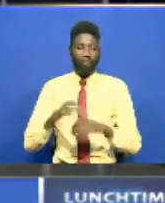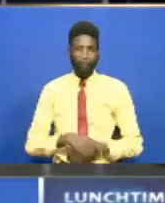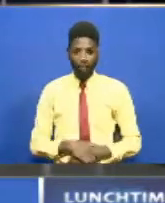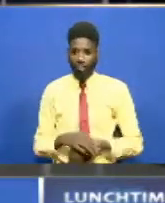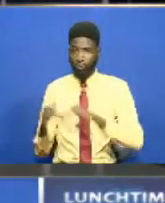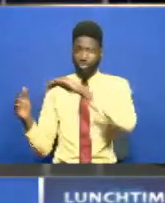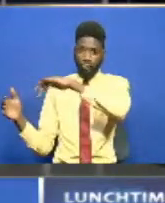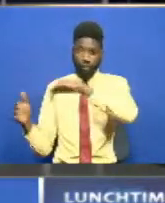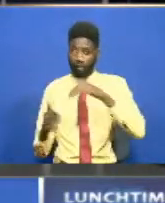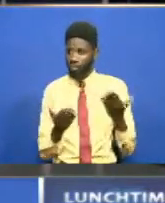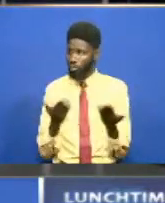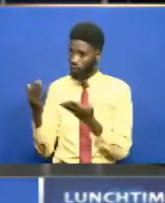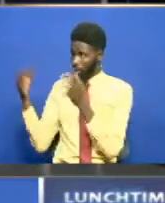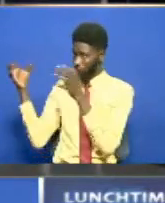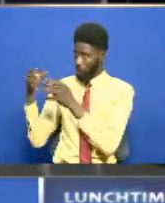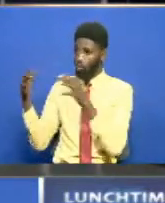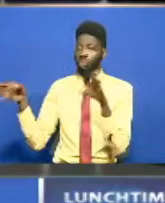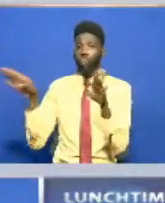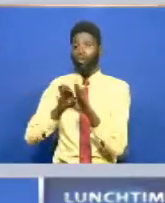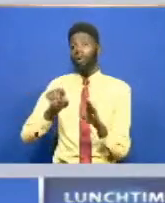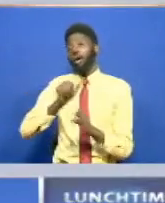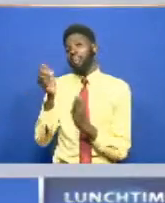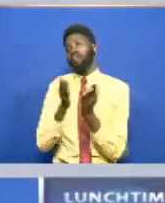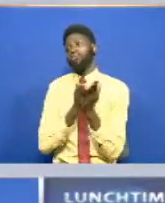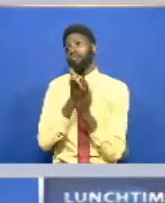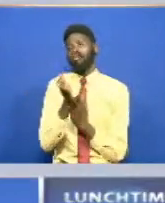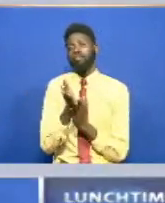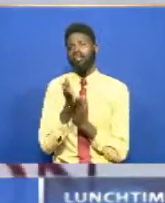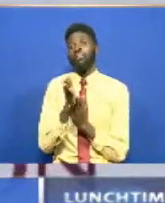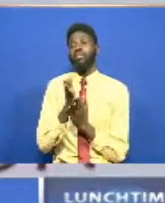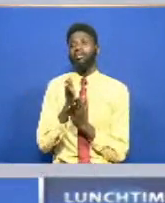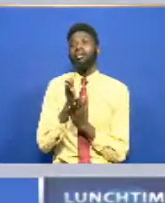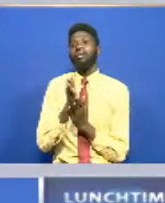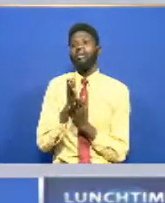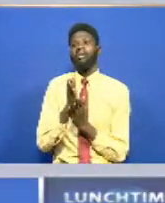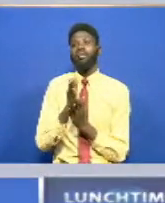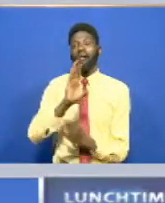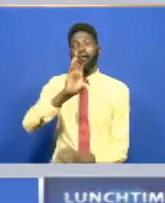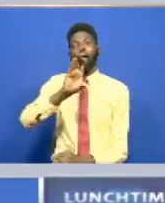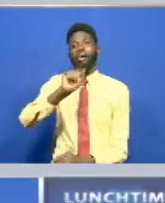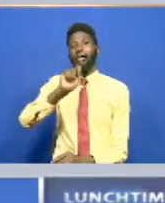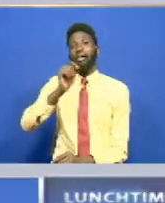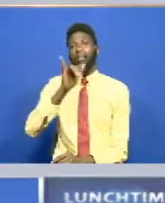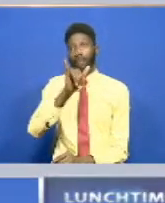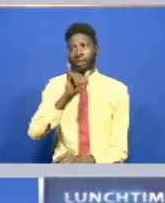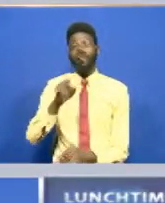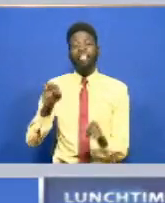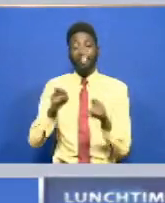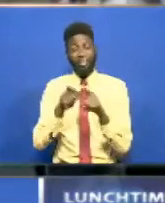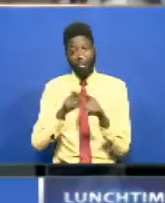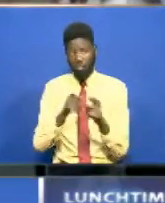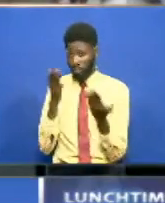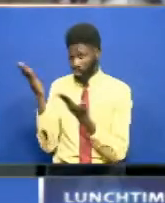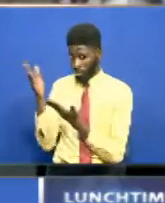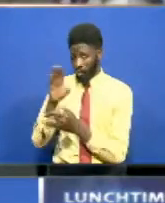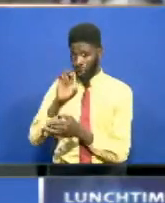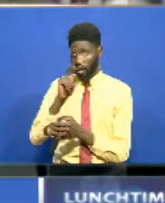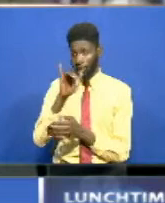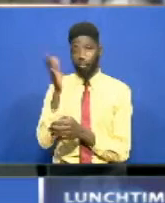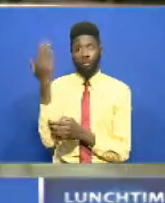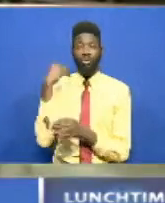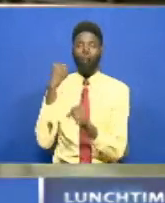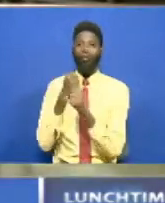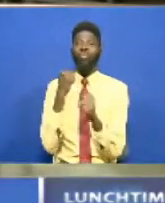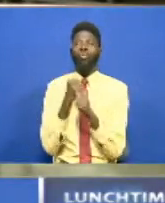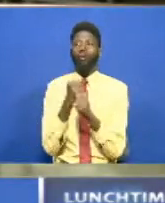is closing its subsidiary, Cathay Dragon, and cutting 8,500 jobs. Cathay Dragon was a full-service regional